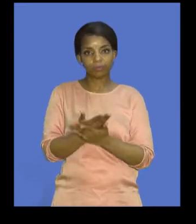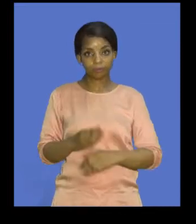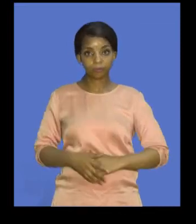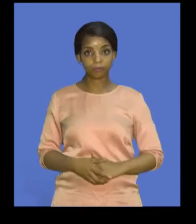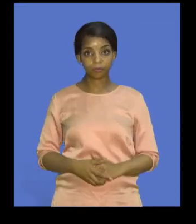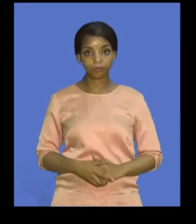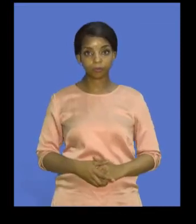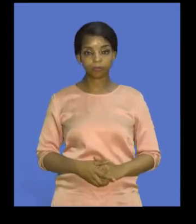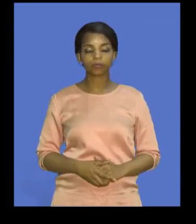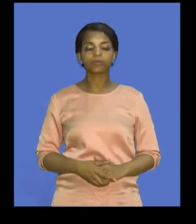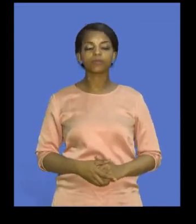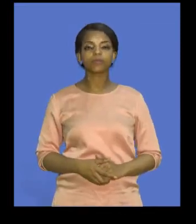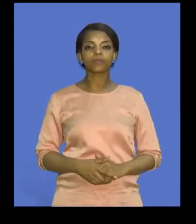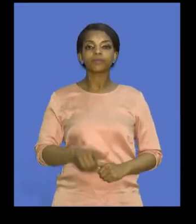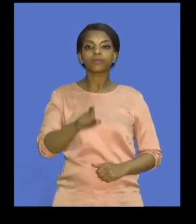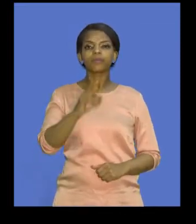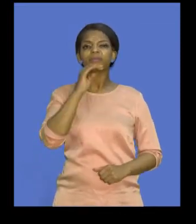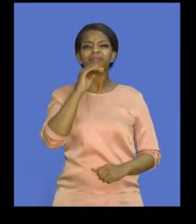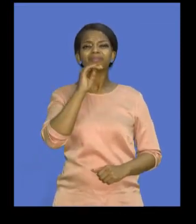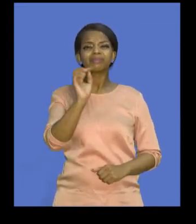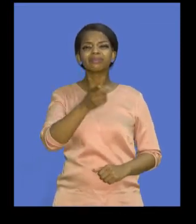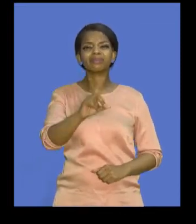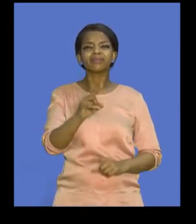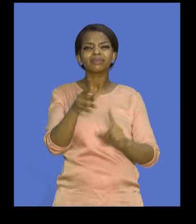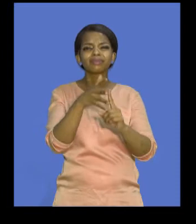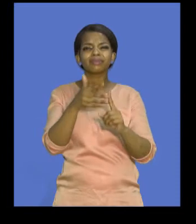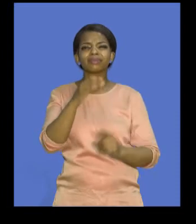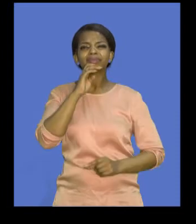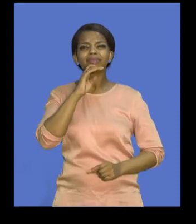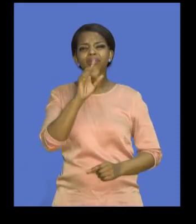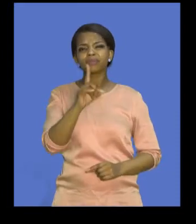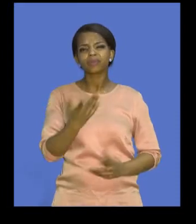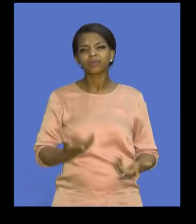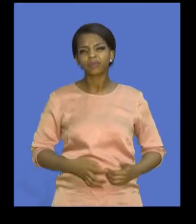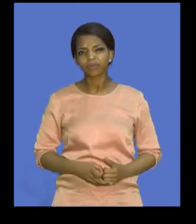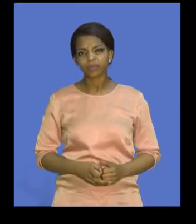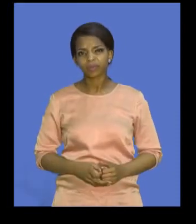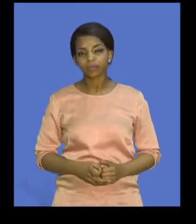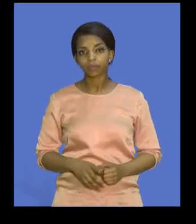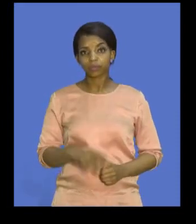say it's manipulated, okay? We are saying that as experiment experimenters or